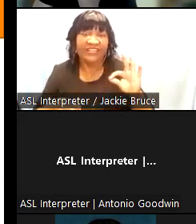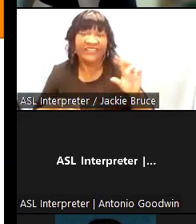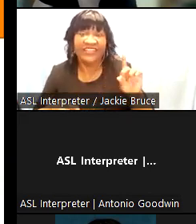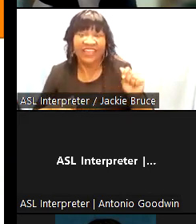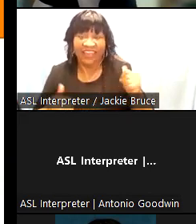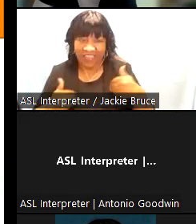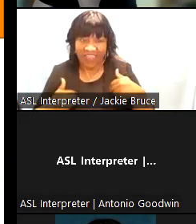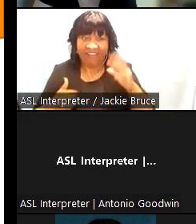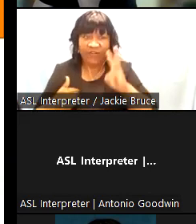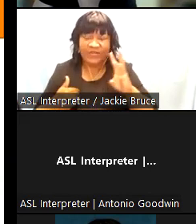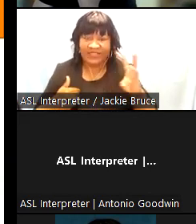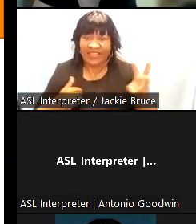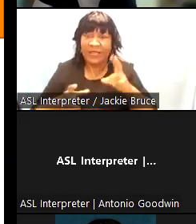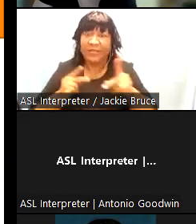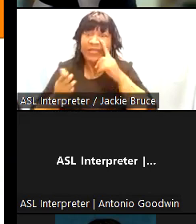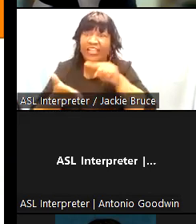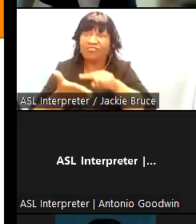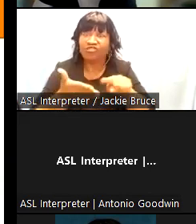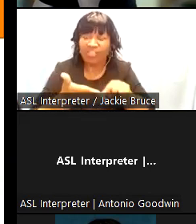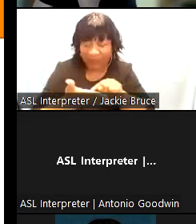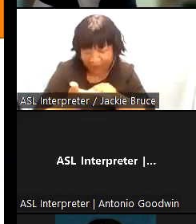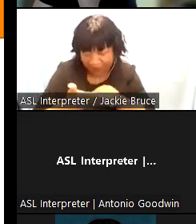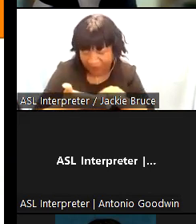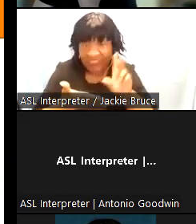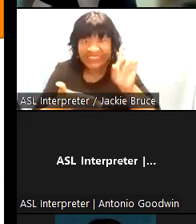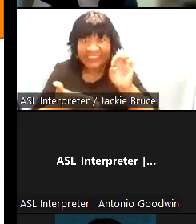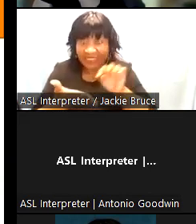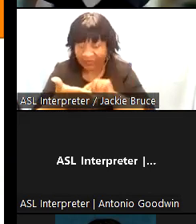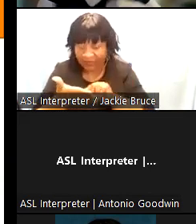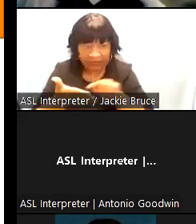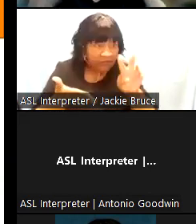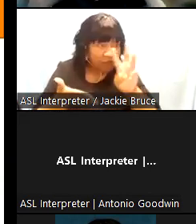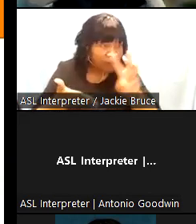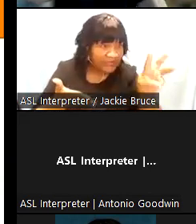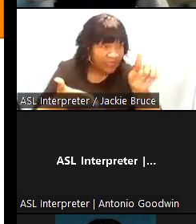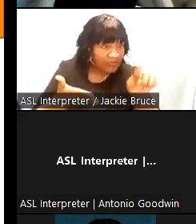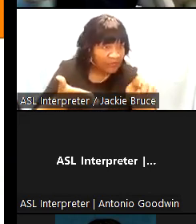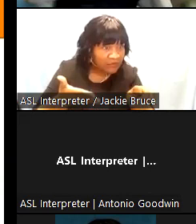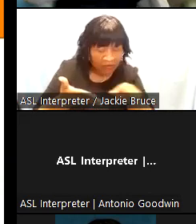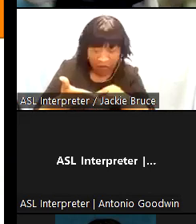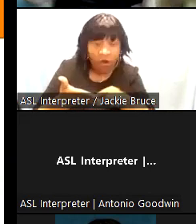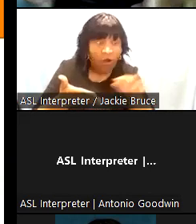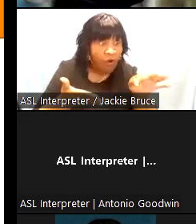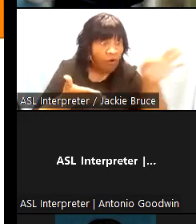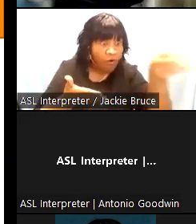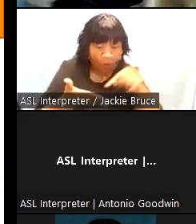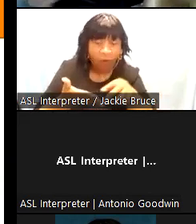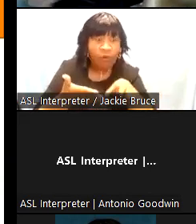websites that folks can go to see what the new expiration date